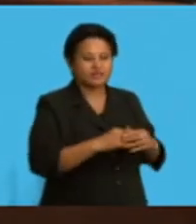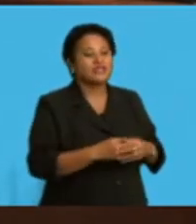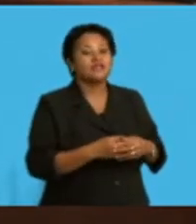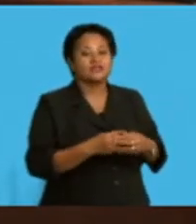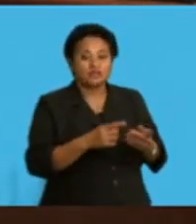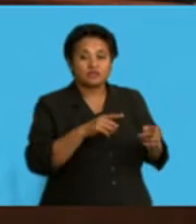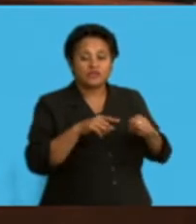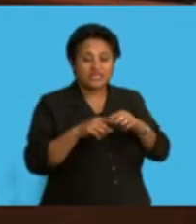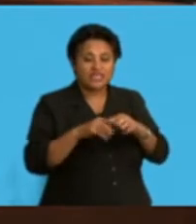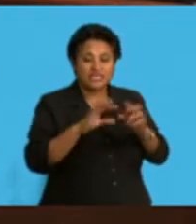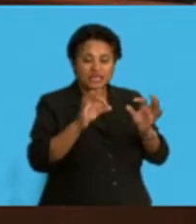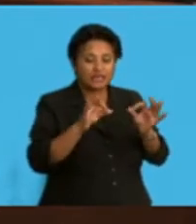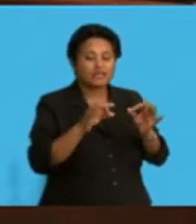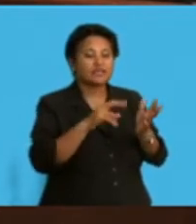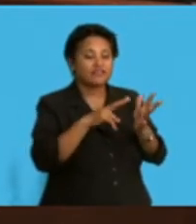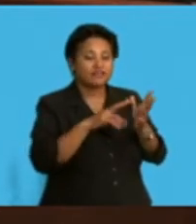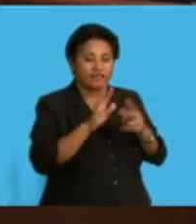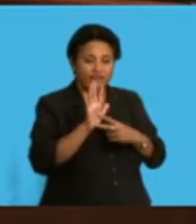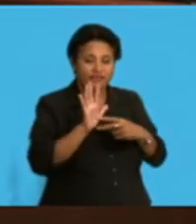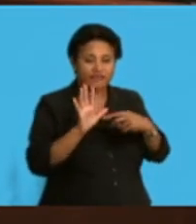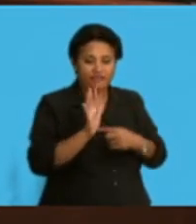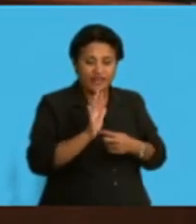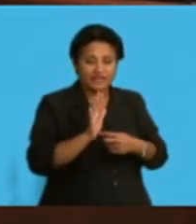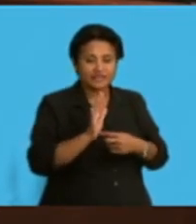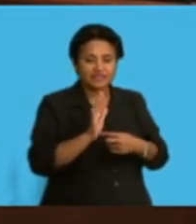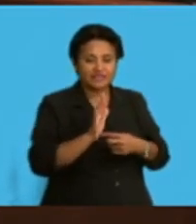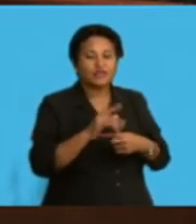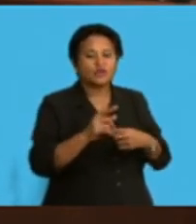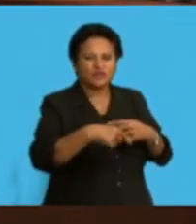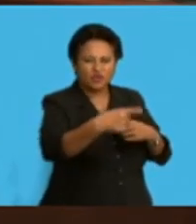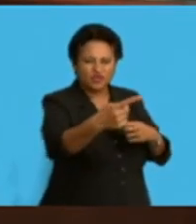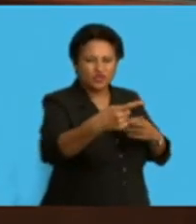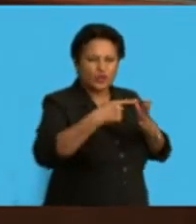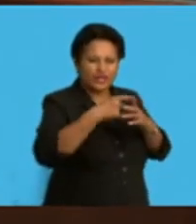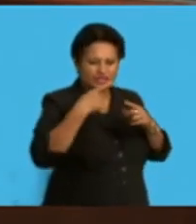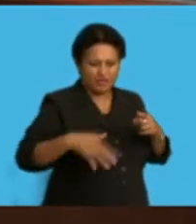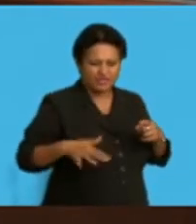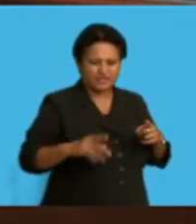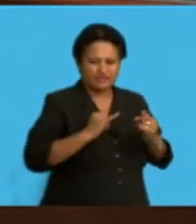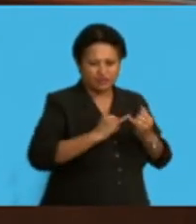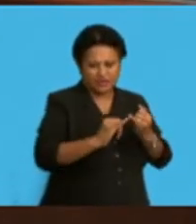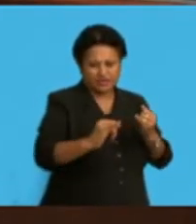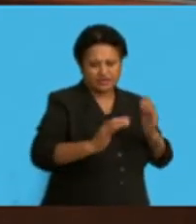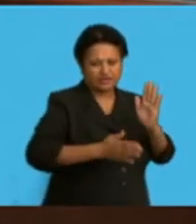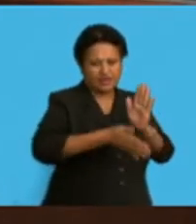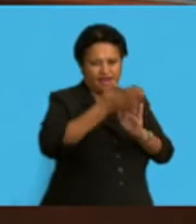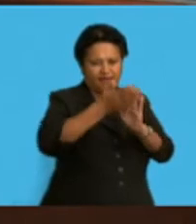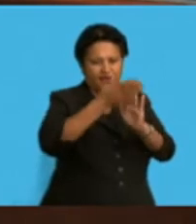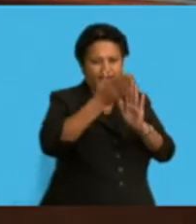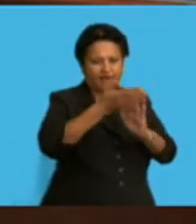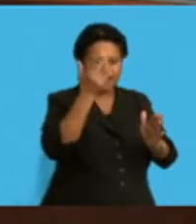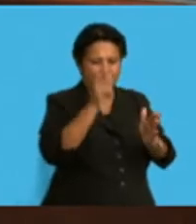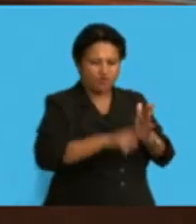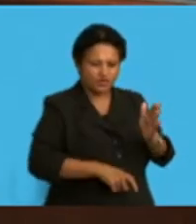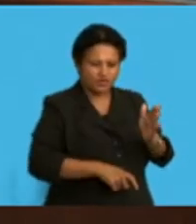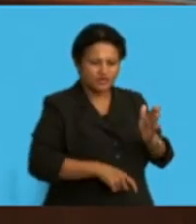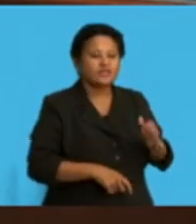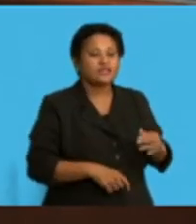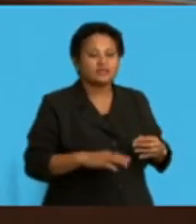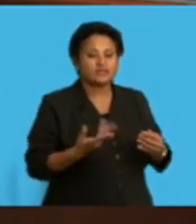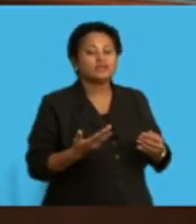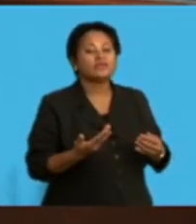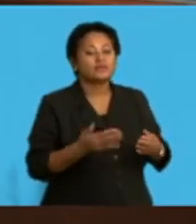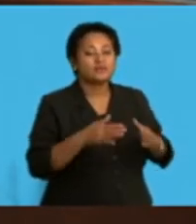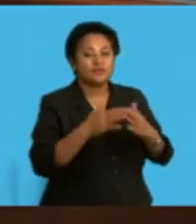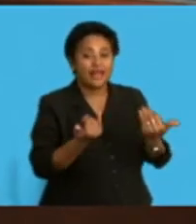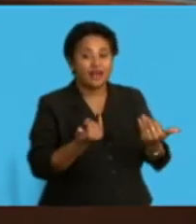VAT exemption will reduce the price of these items. No amount. In order to remedy the situation, Madam Speaker, we made it an offence in the last